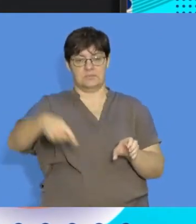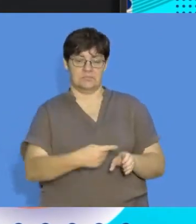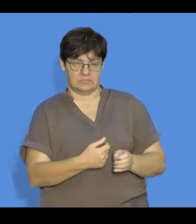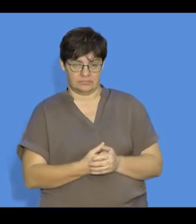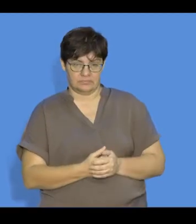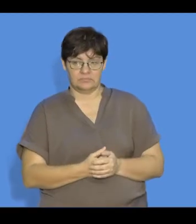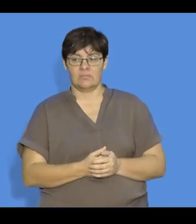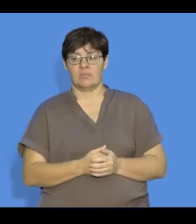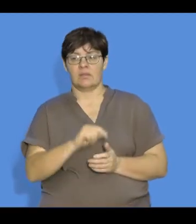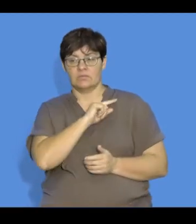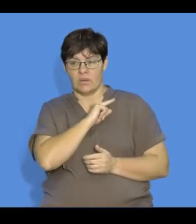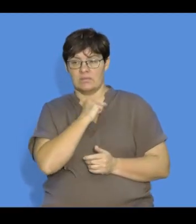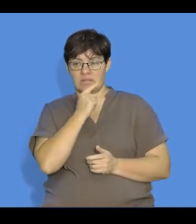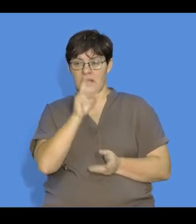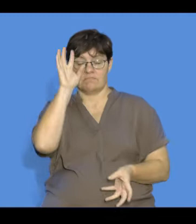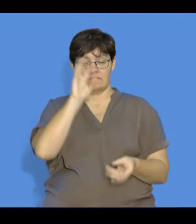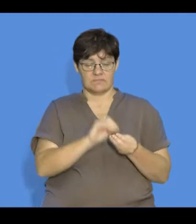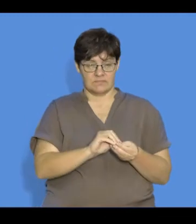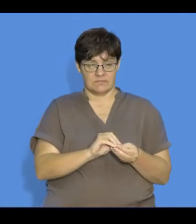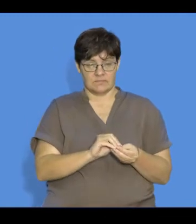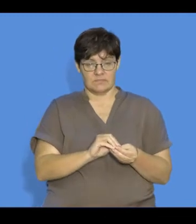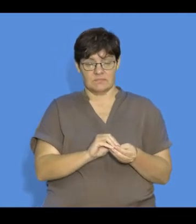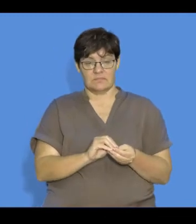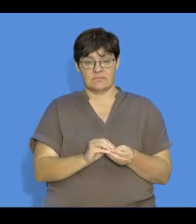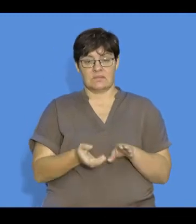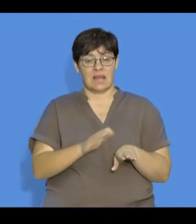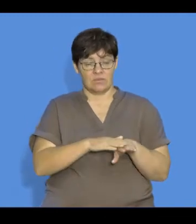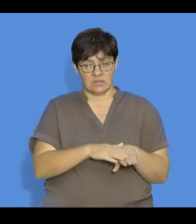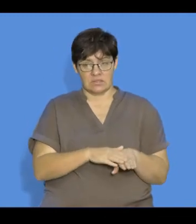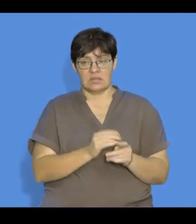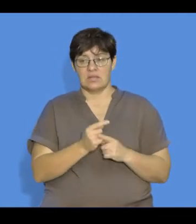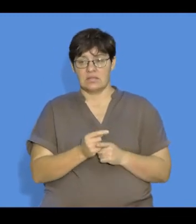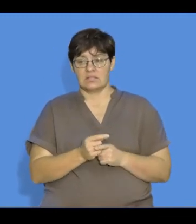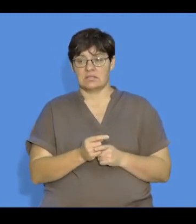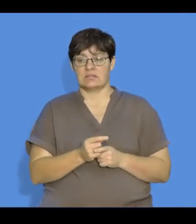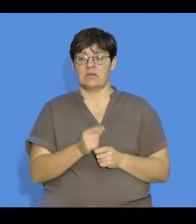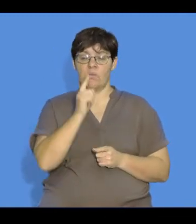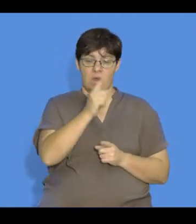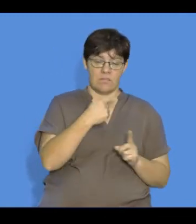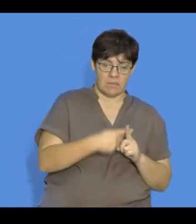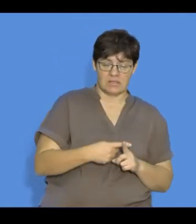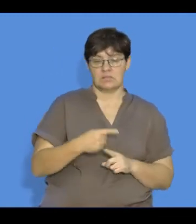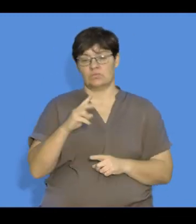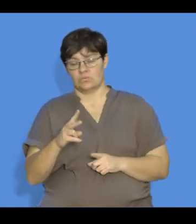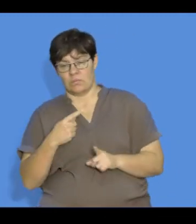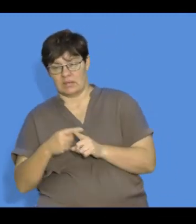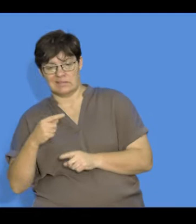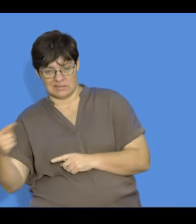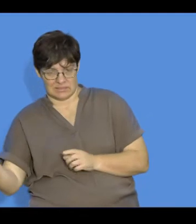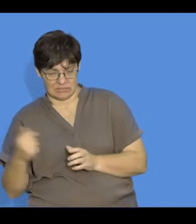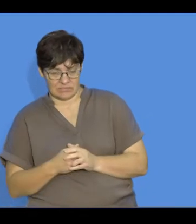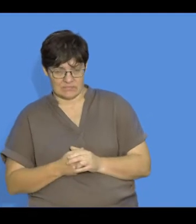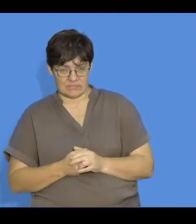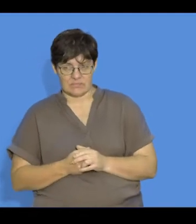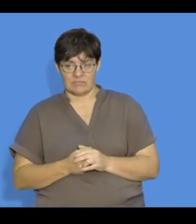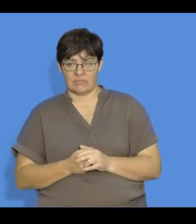Right. So hence we can say that the total current in the branches gives us the main current that passes through the cell.